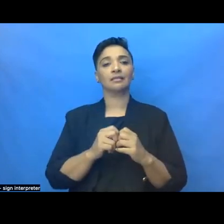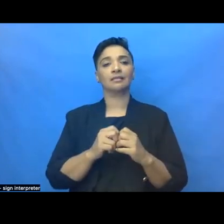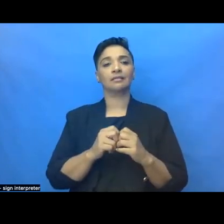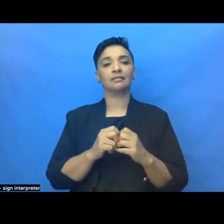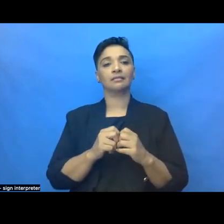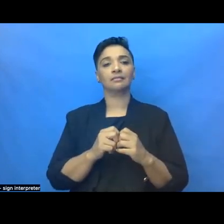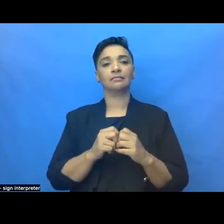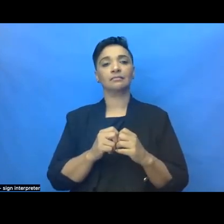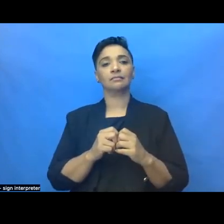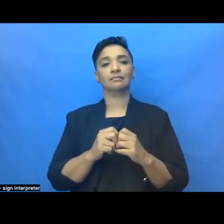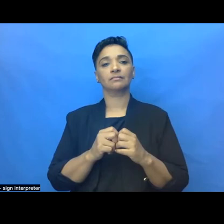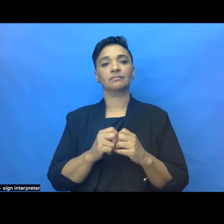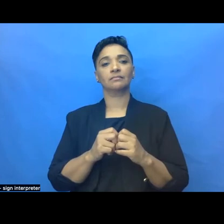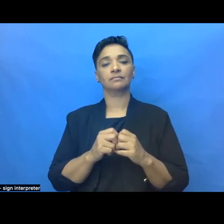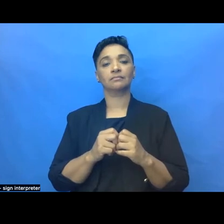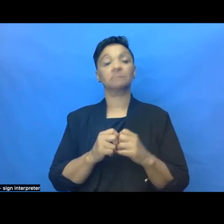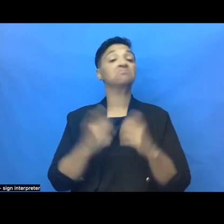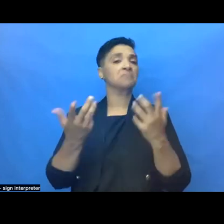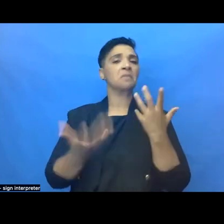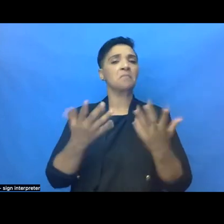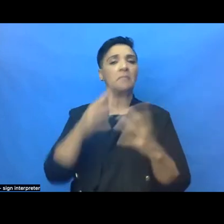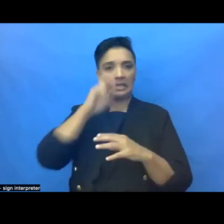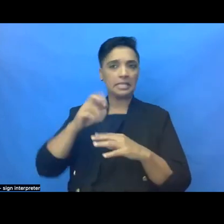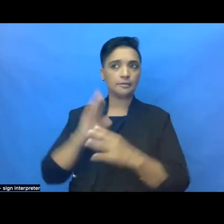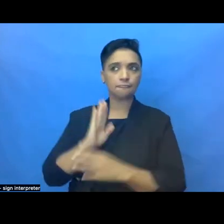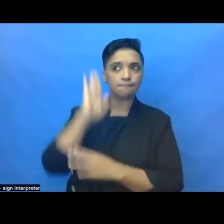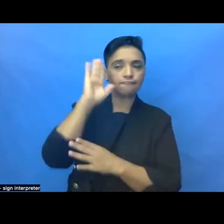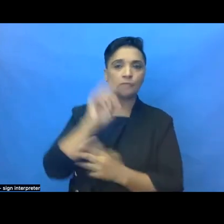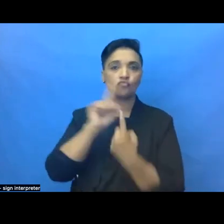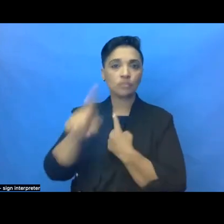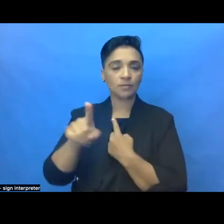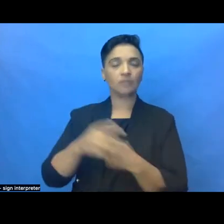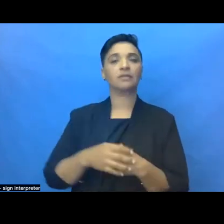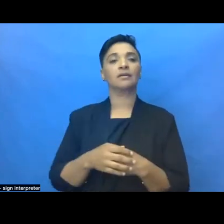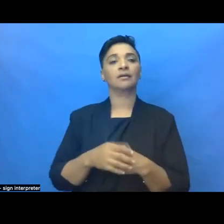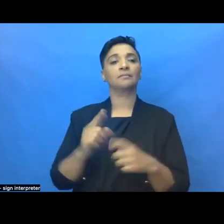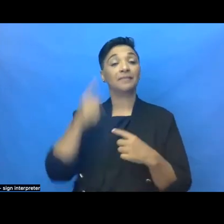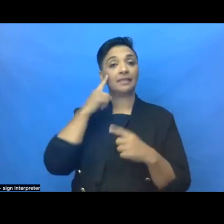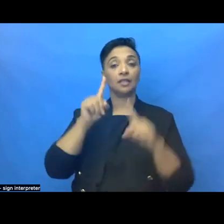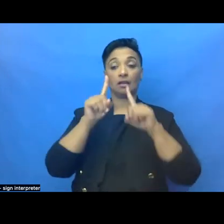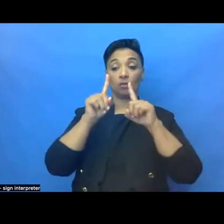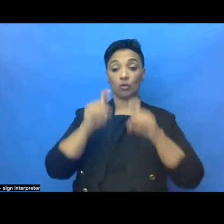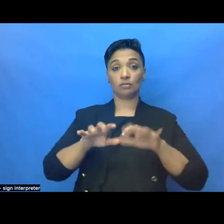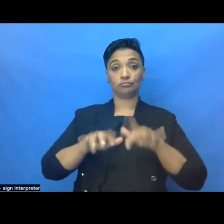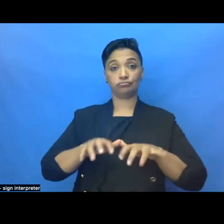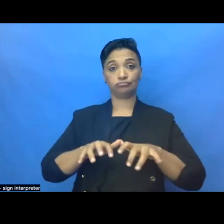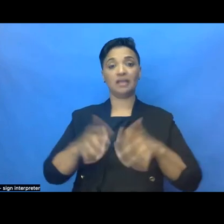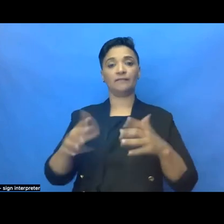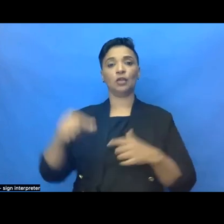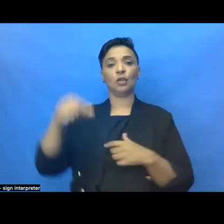may require intervention, but also I think many questions were also answered in Q&A